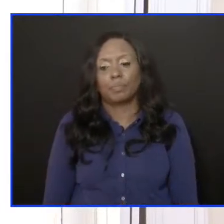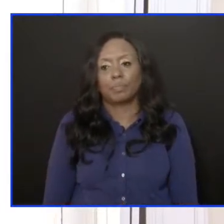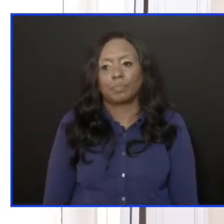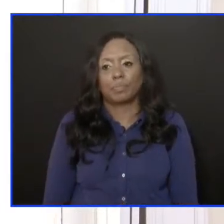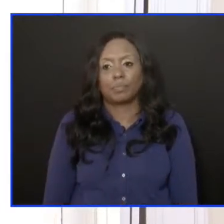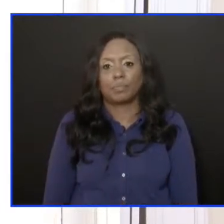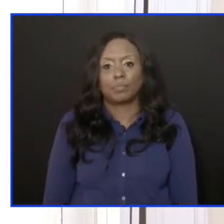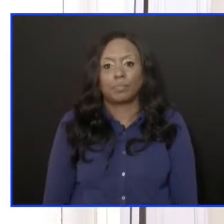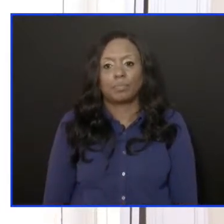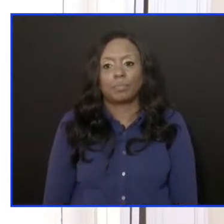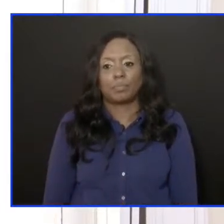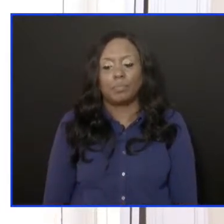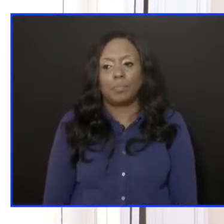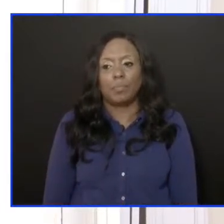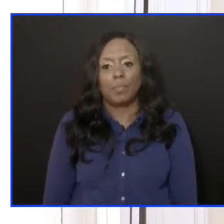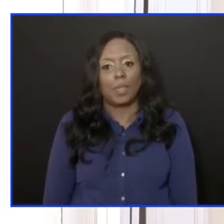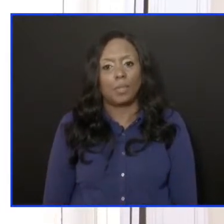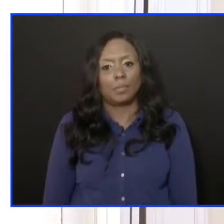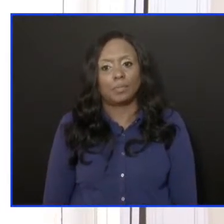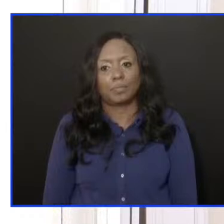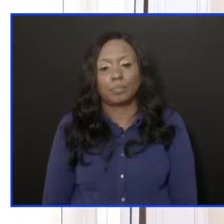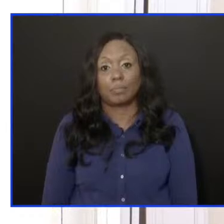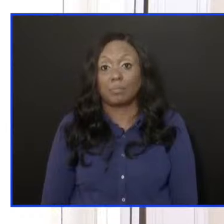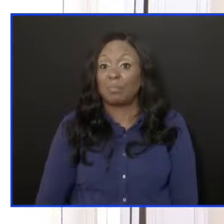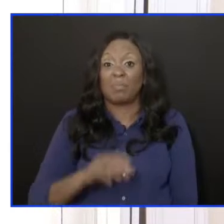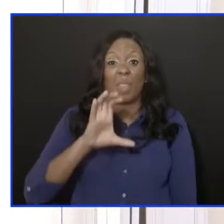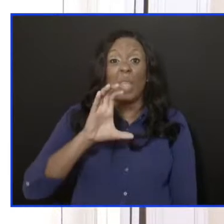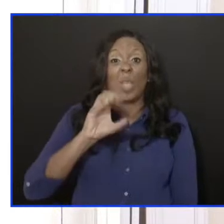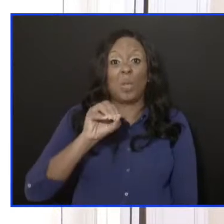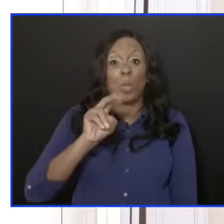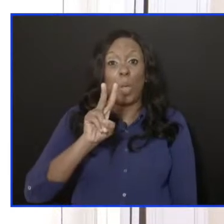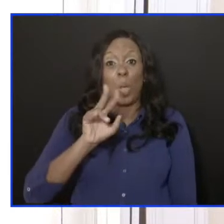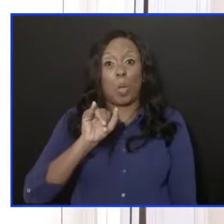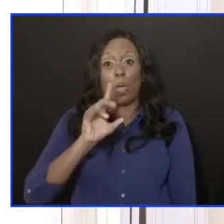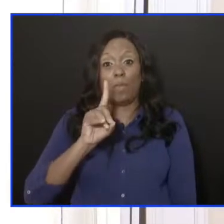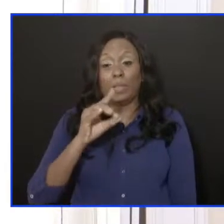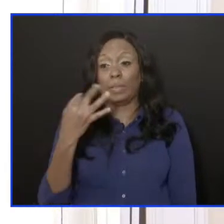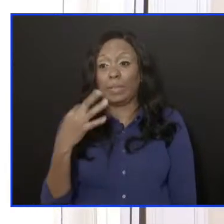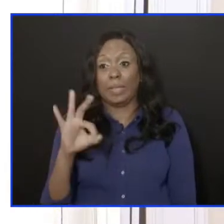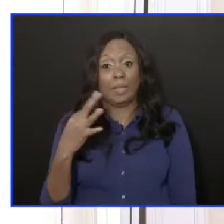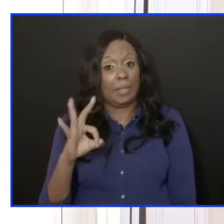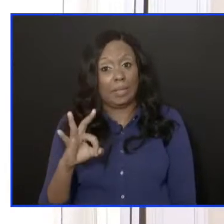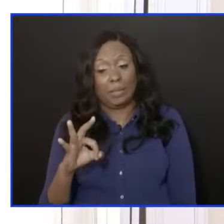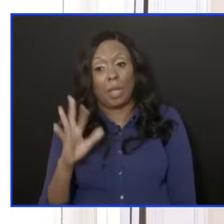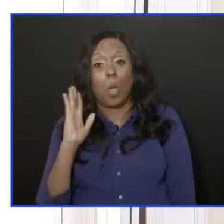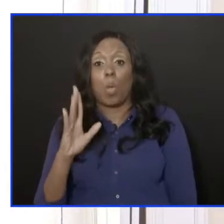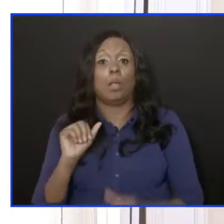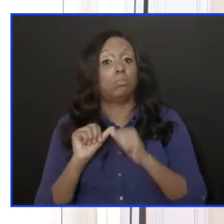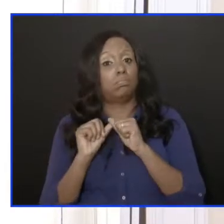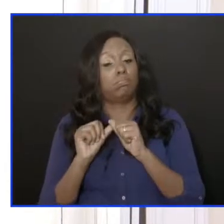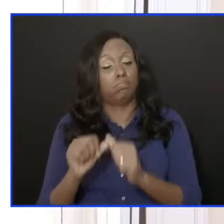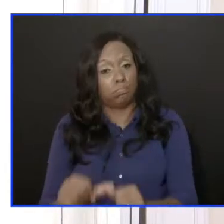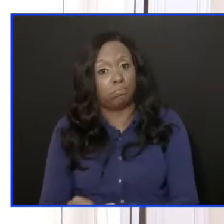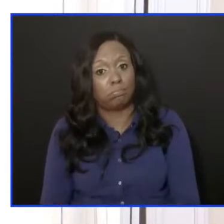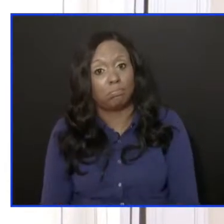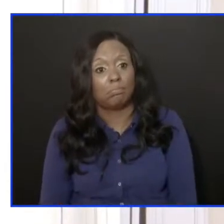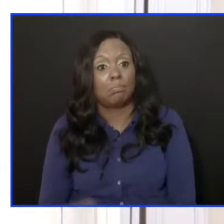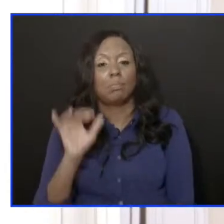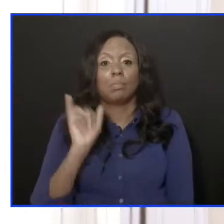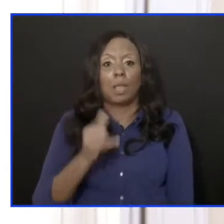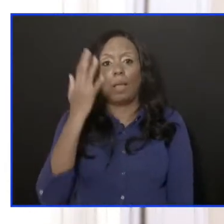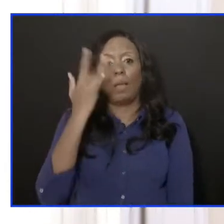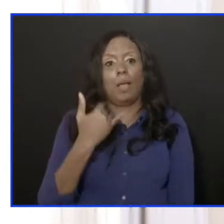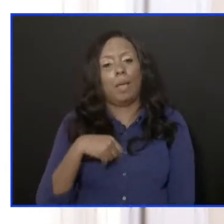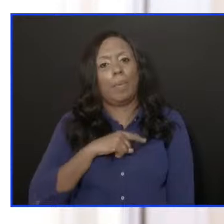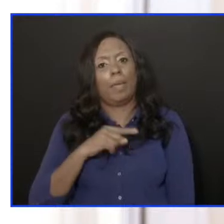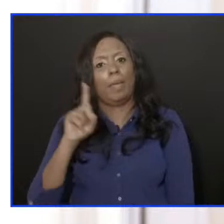COVID-19 in the near future at all, and that this is likely to become endemic. So that is why, in a sense, we are learning